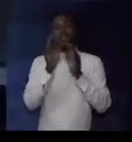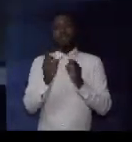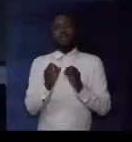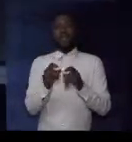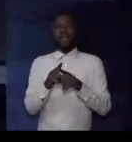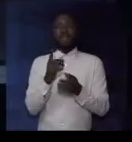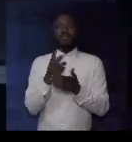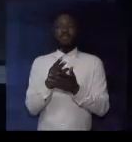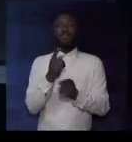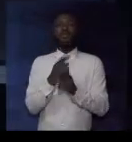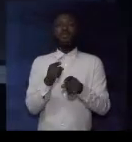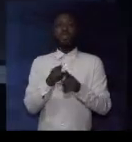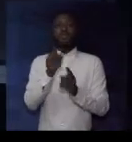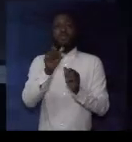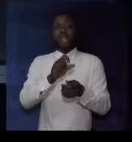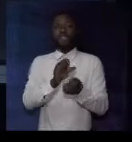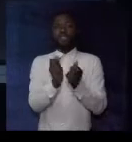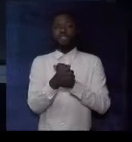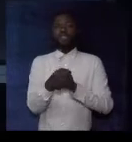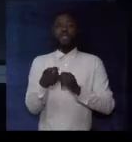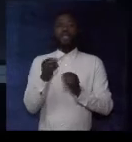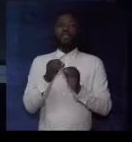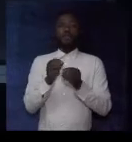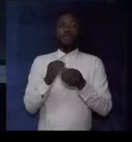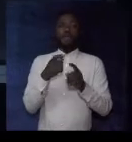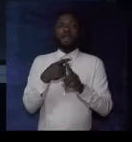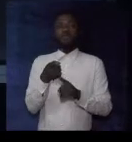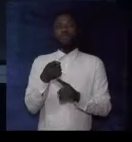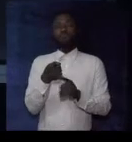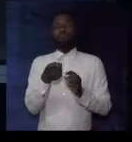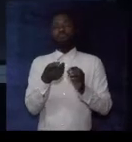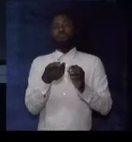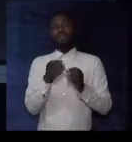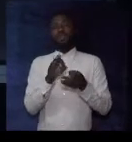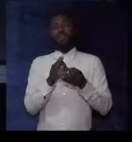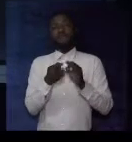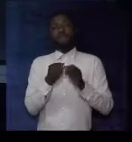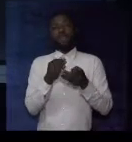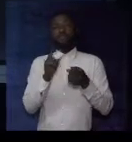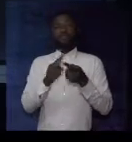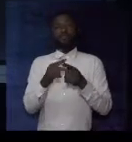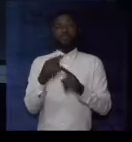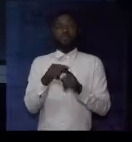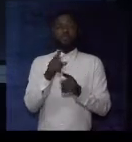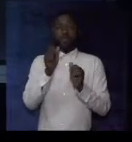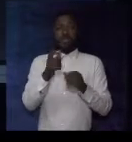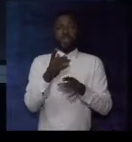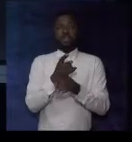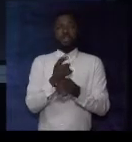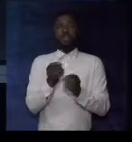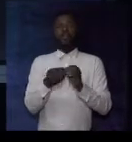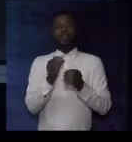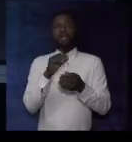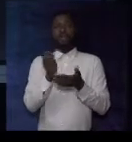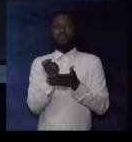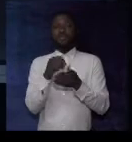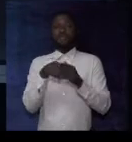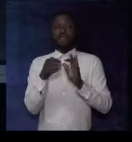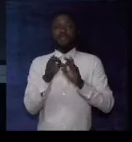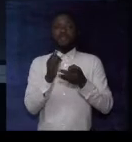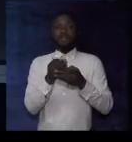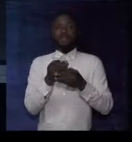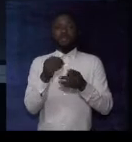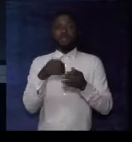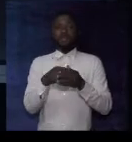well. Okay, so just as we can change numbers from figure to words, we can take a